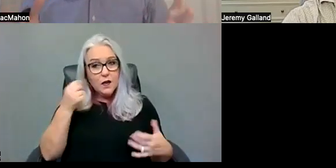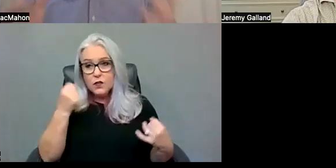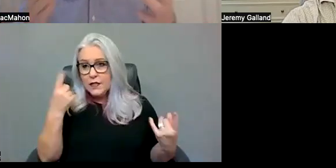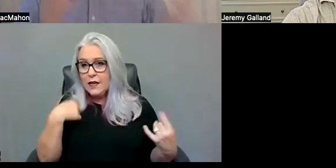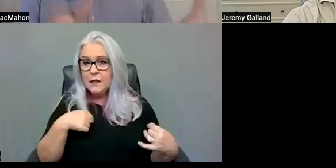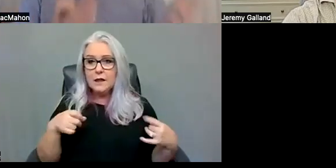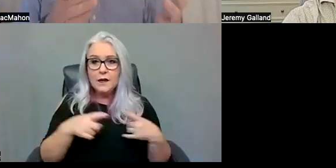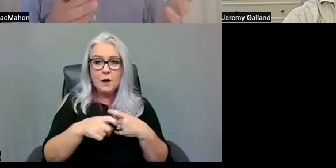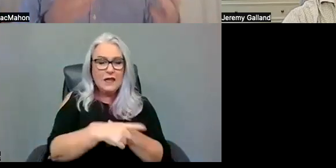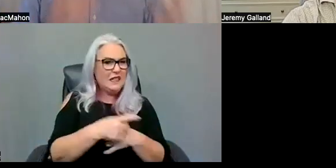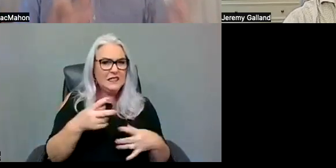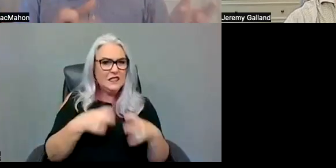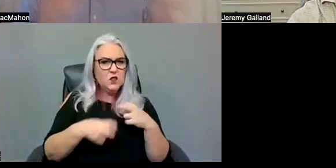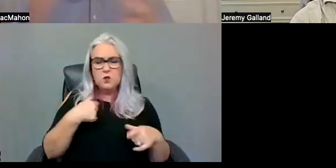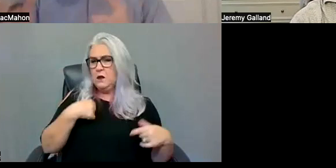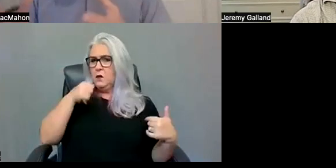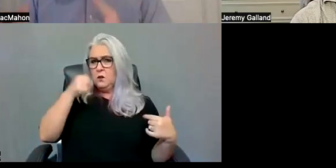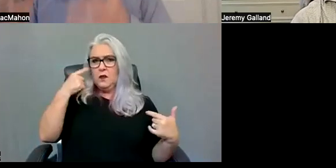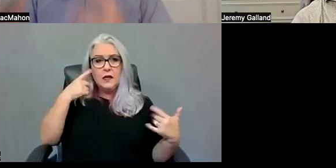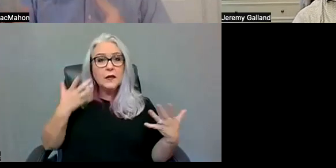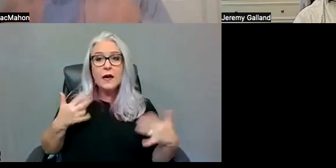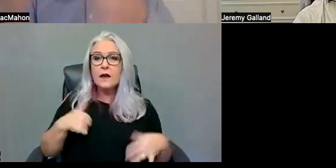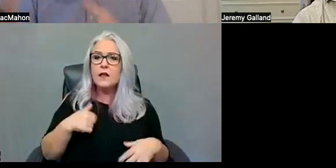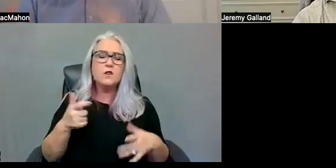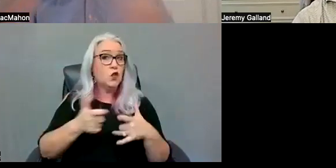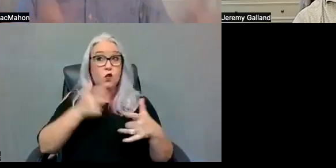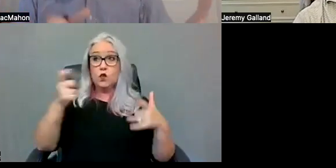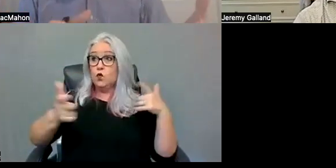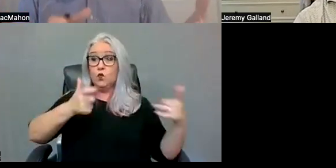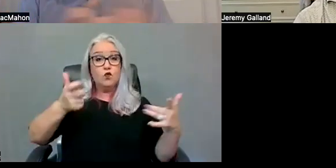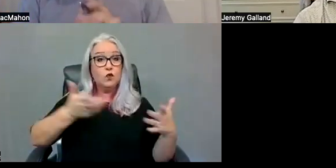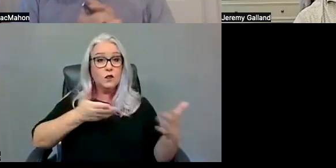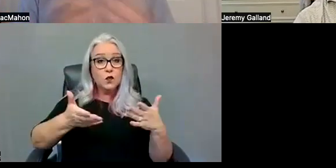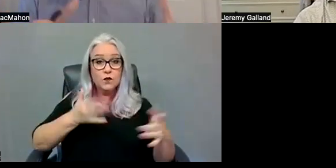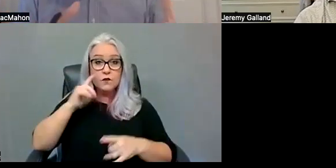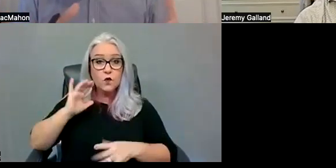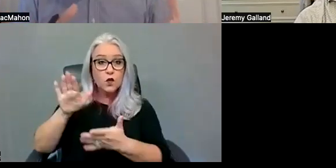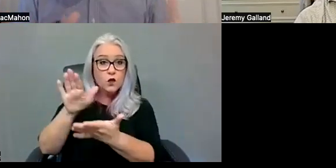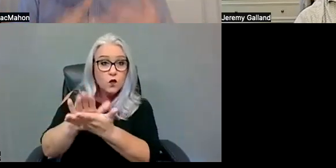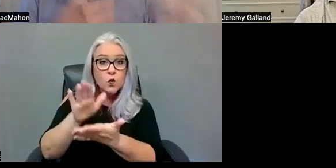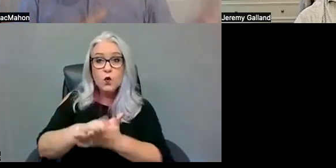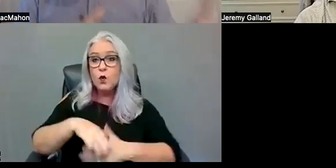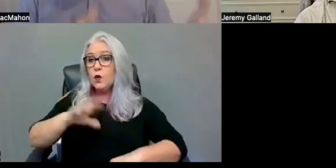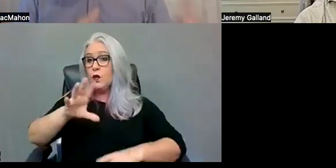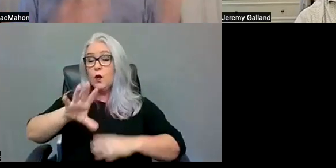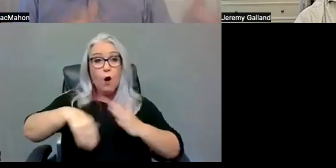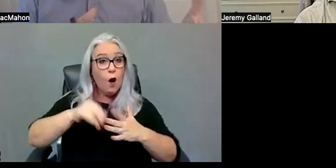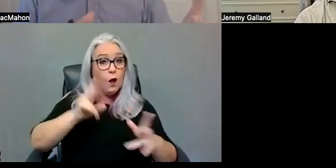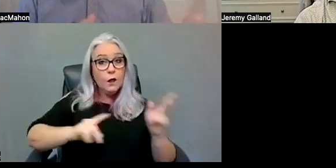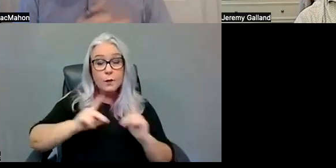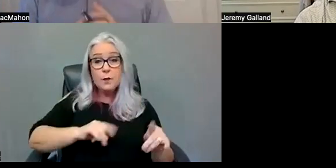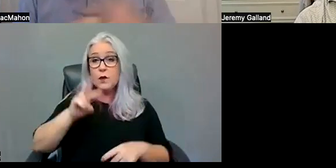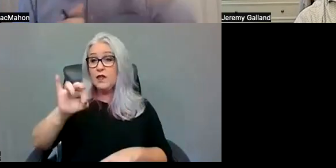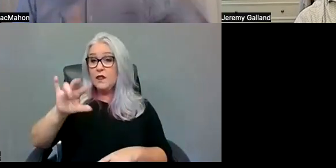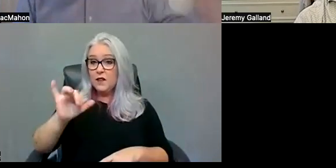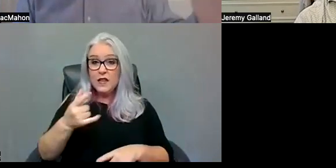We're talking about a huge service that is provided to the school and to all the the residents of the village, by folks who volunteer a ton of